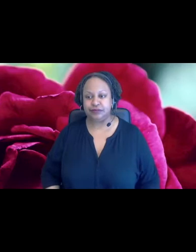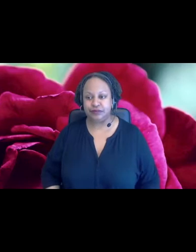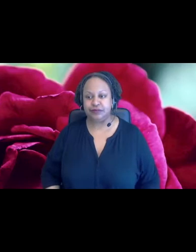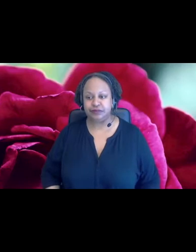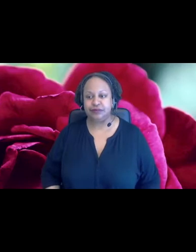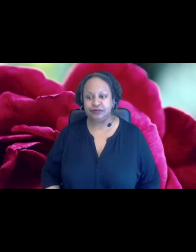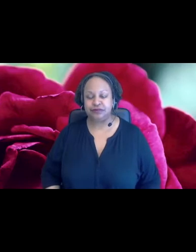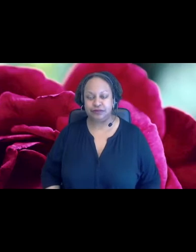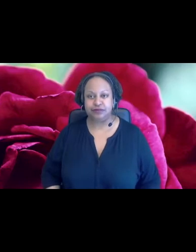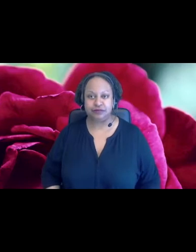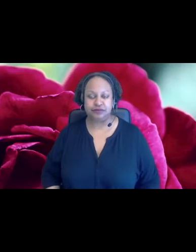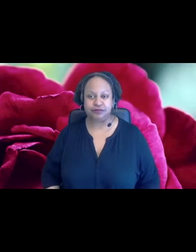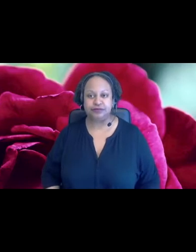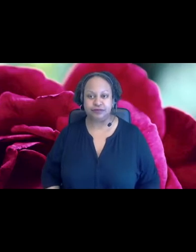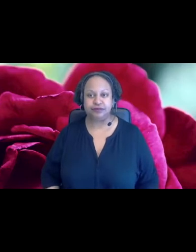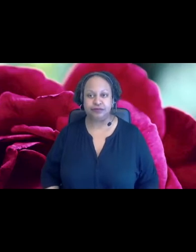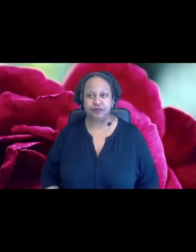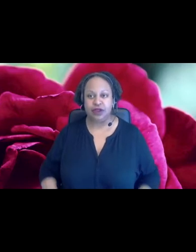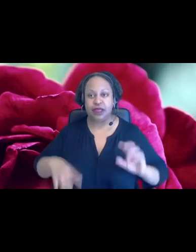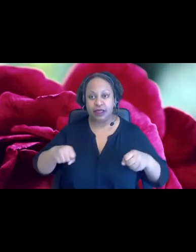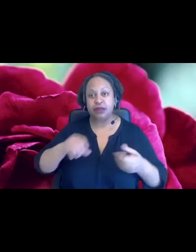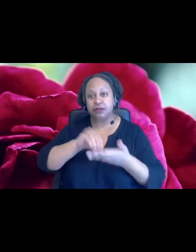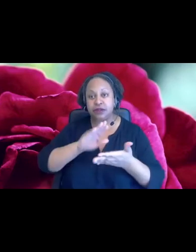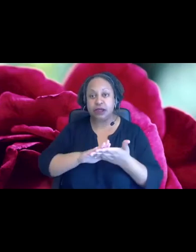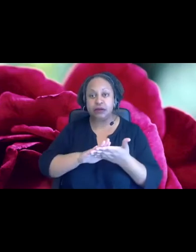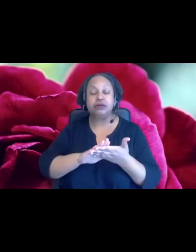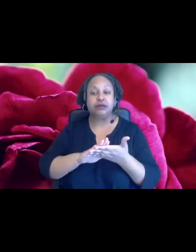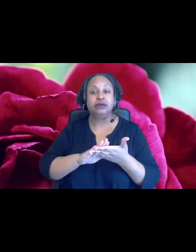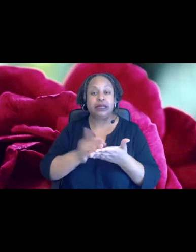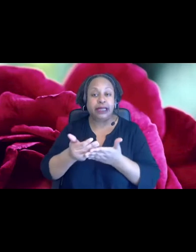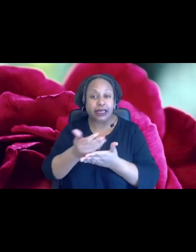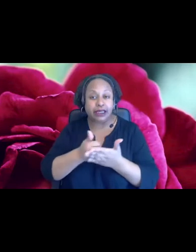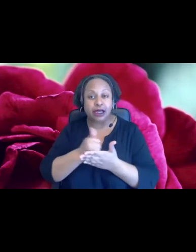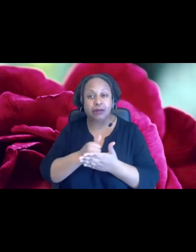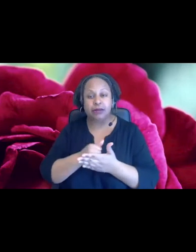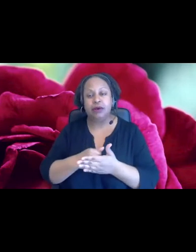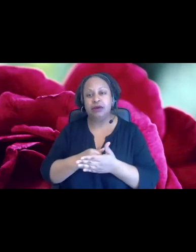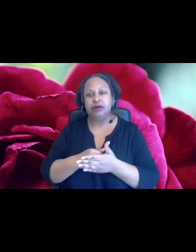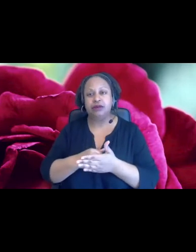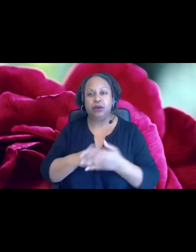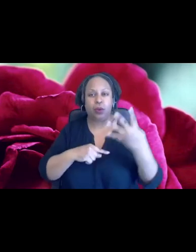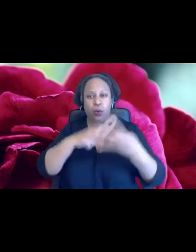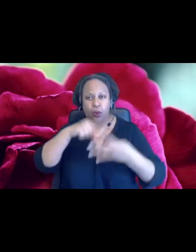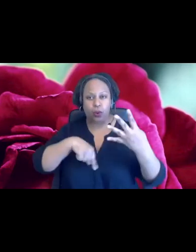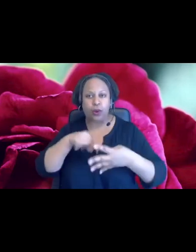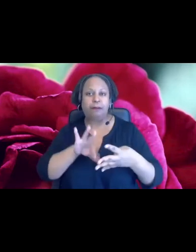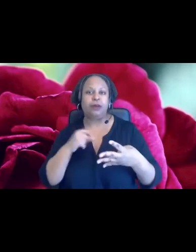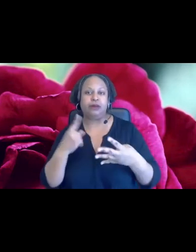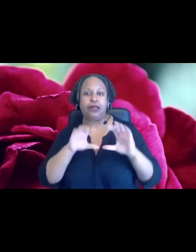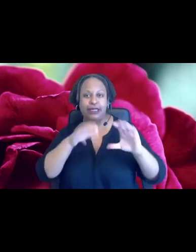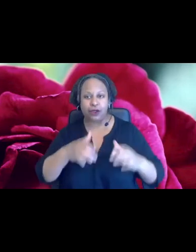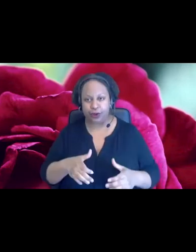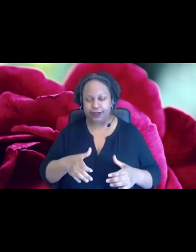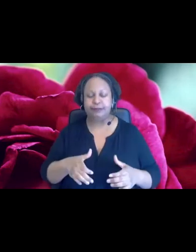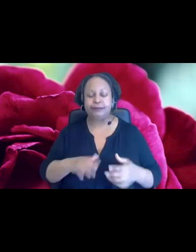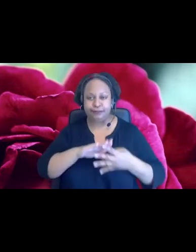included in income in one of four categories. If you receive income in the form